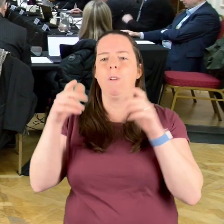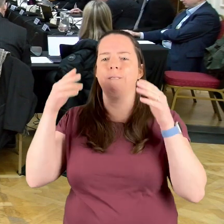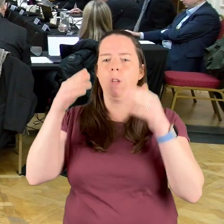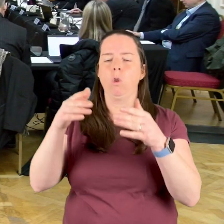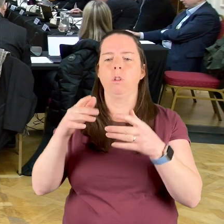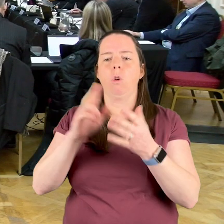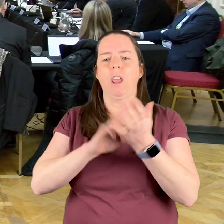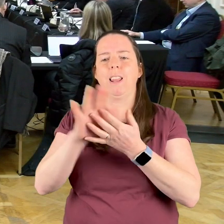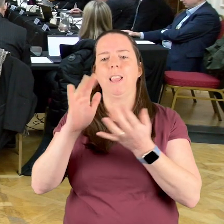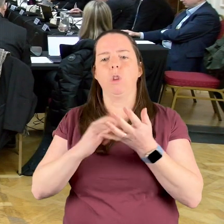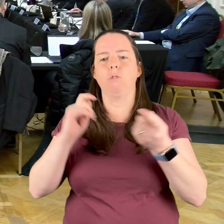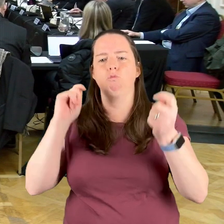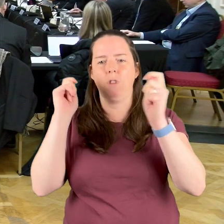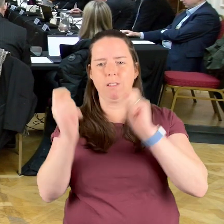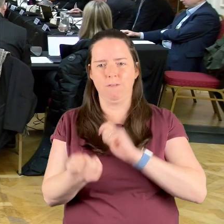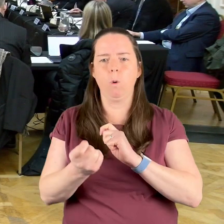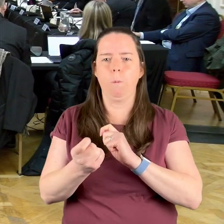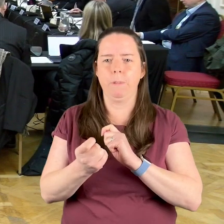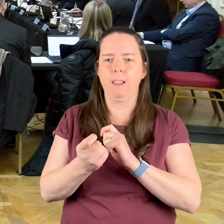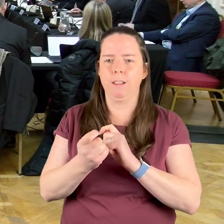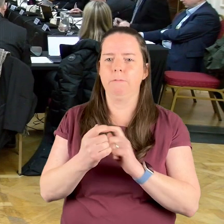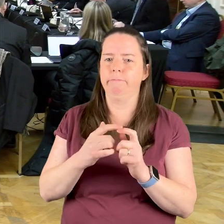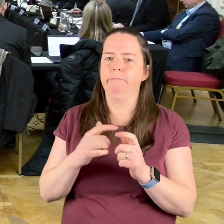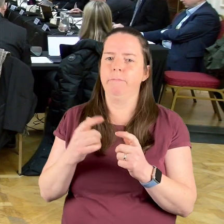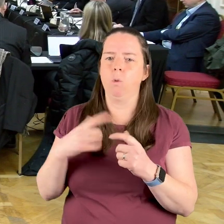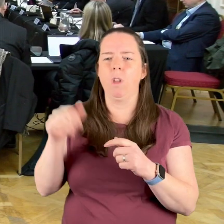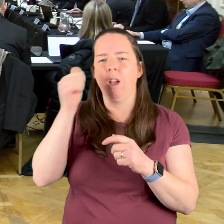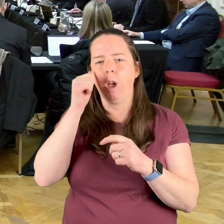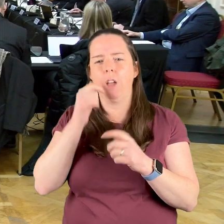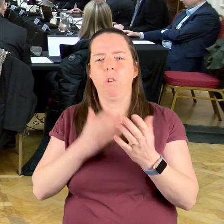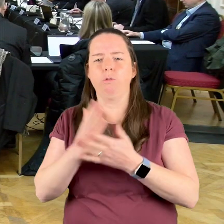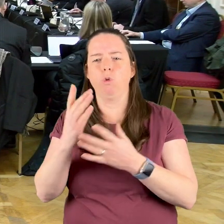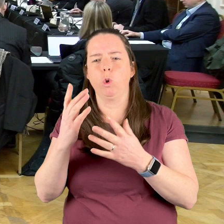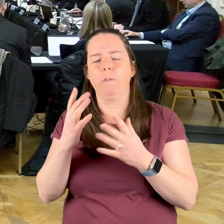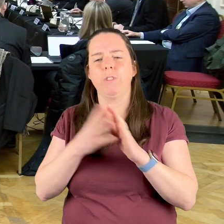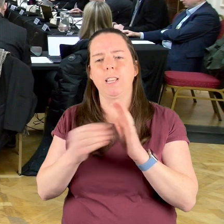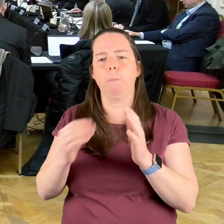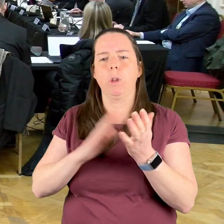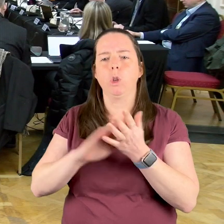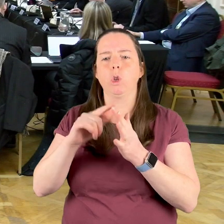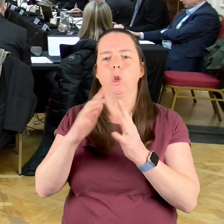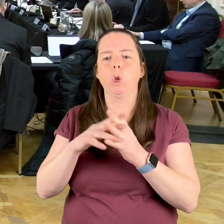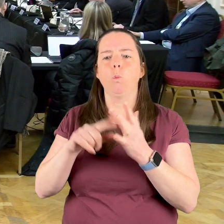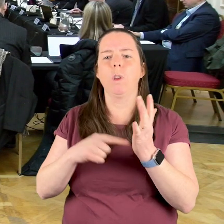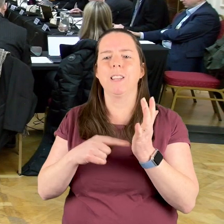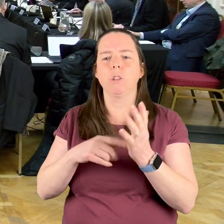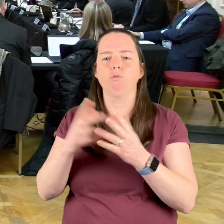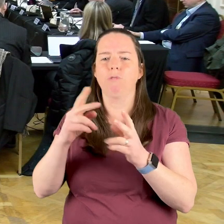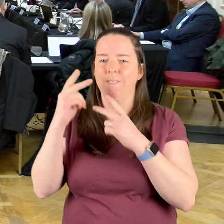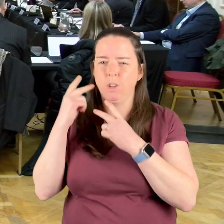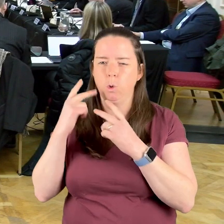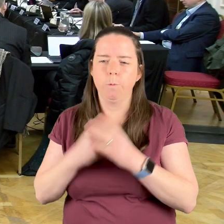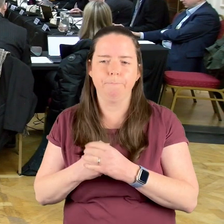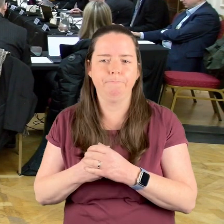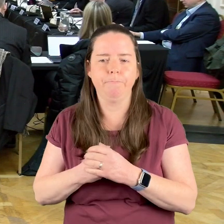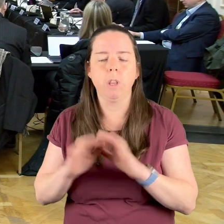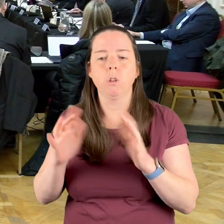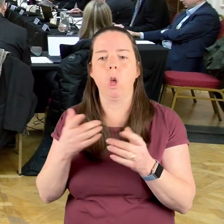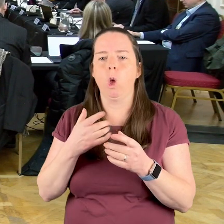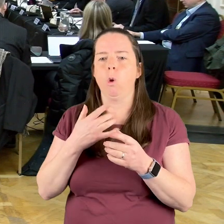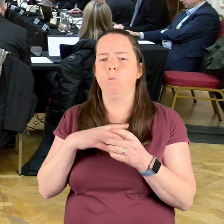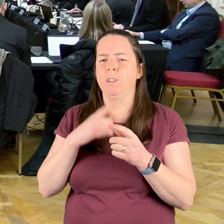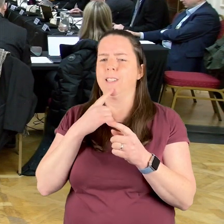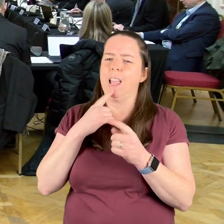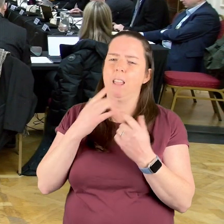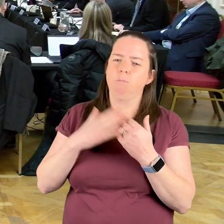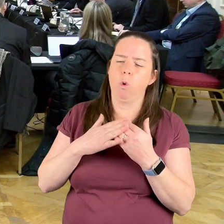the NHS, which we're aware of through things like the Hewitt review. So I would say more.